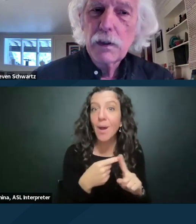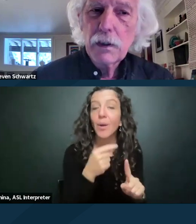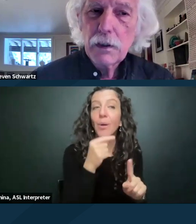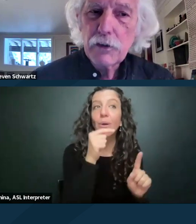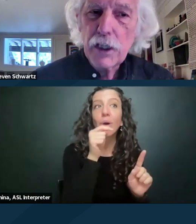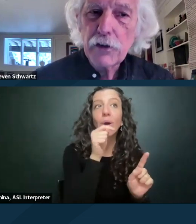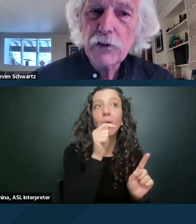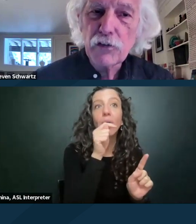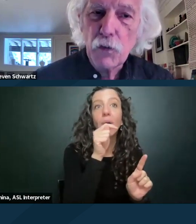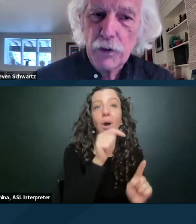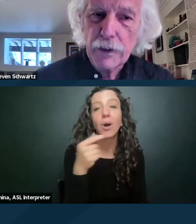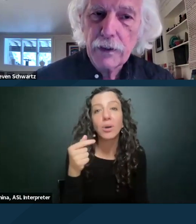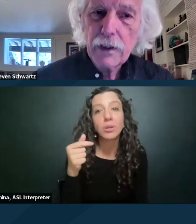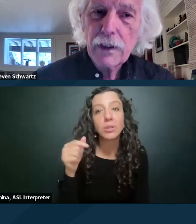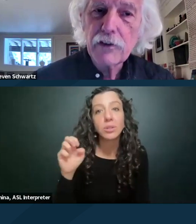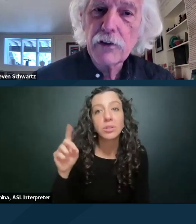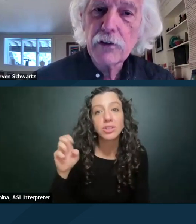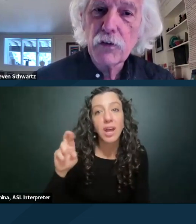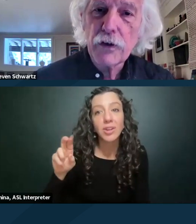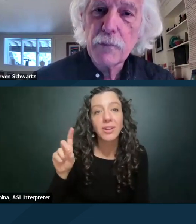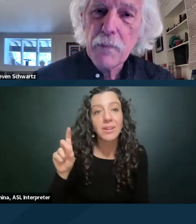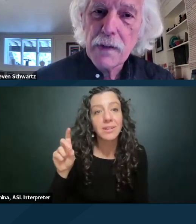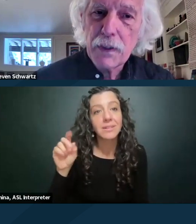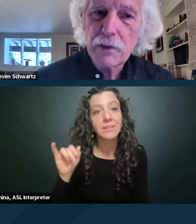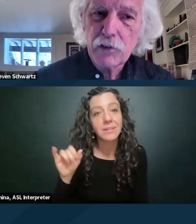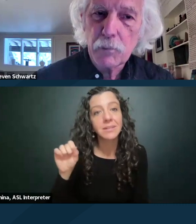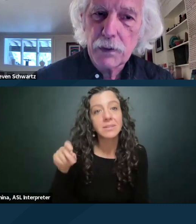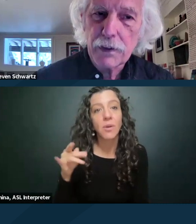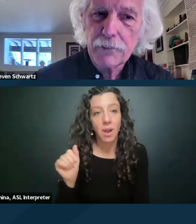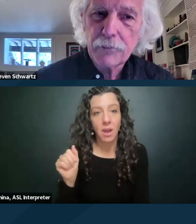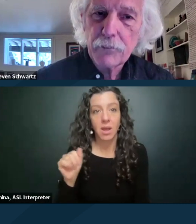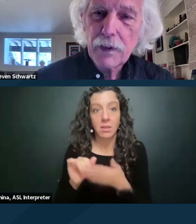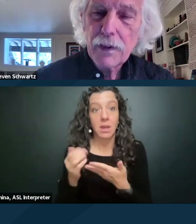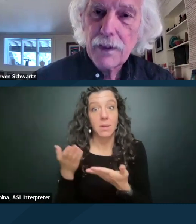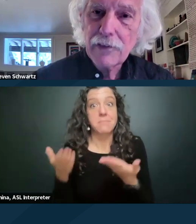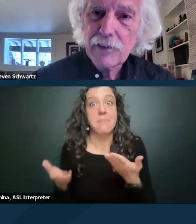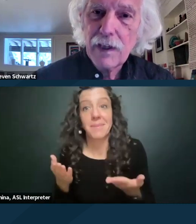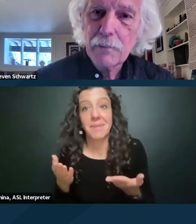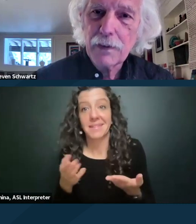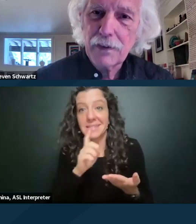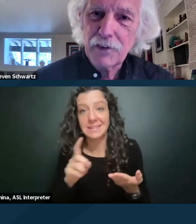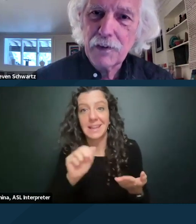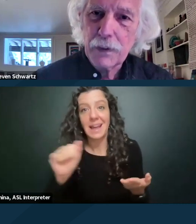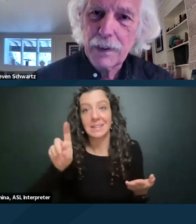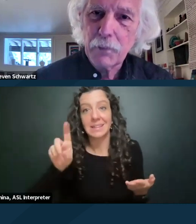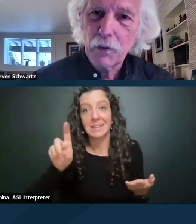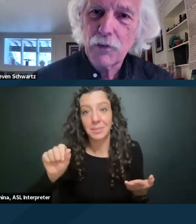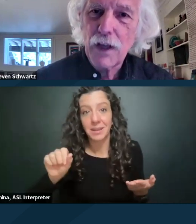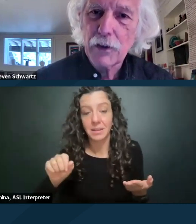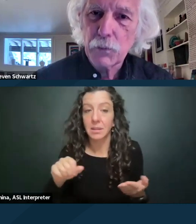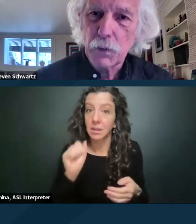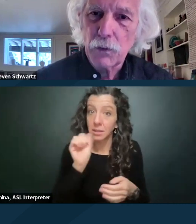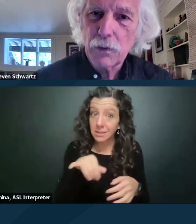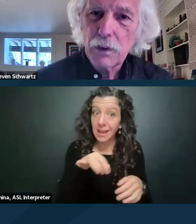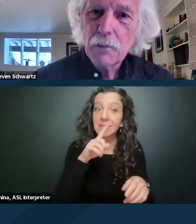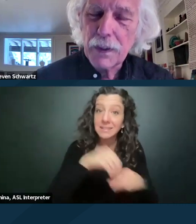to gender dysphoria, that gender dysphoria may be a disability. That statement is in the preamble,